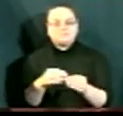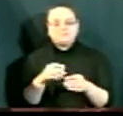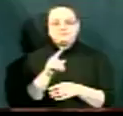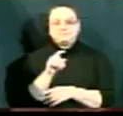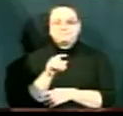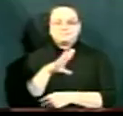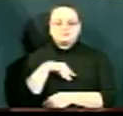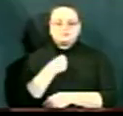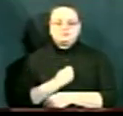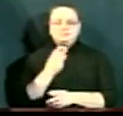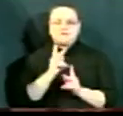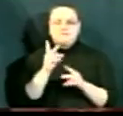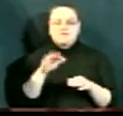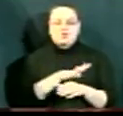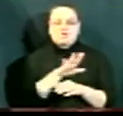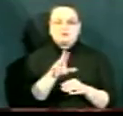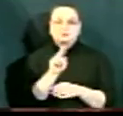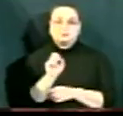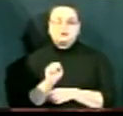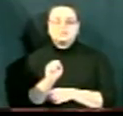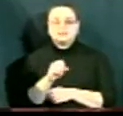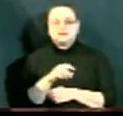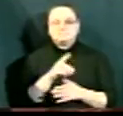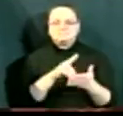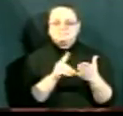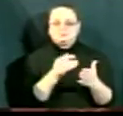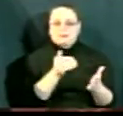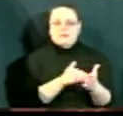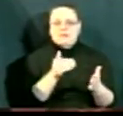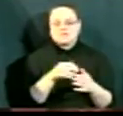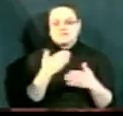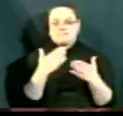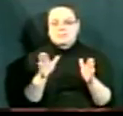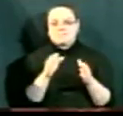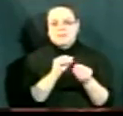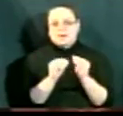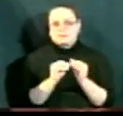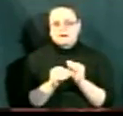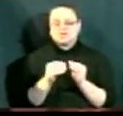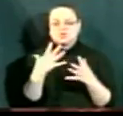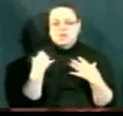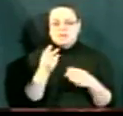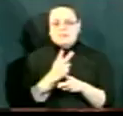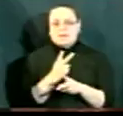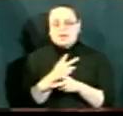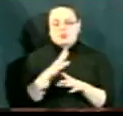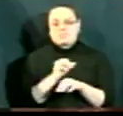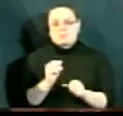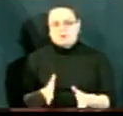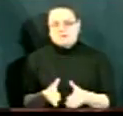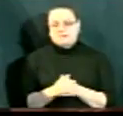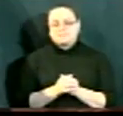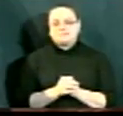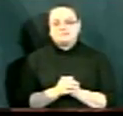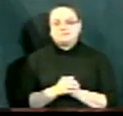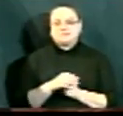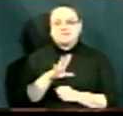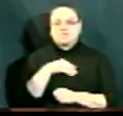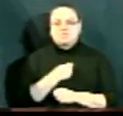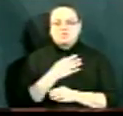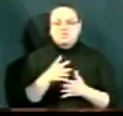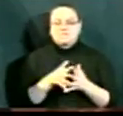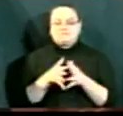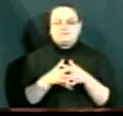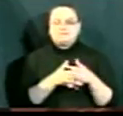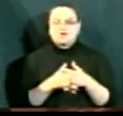Transgender people across the U.S. frequently discriminated against in public accommodations, health care, and employment. Transgender Americans are